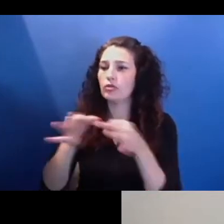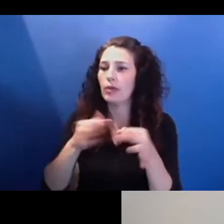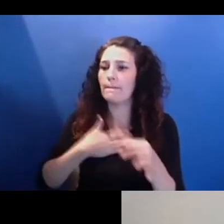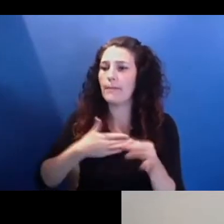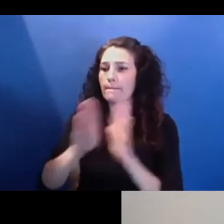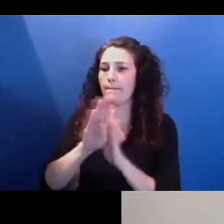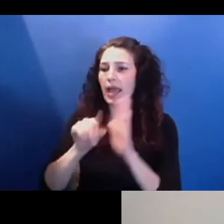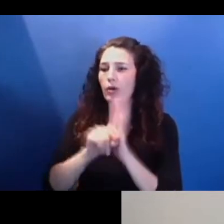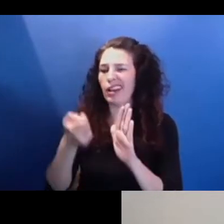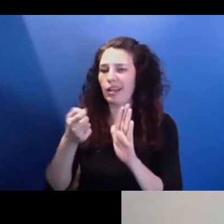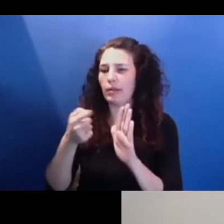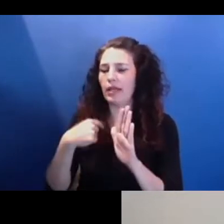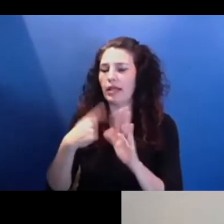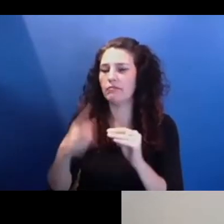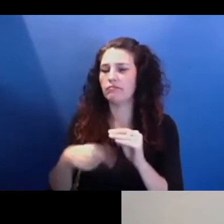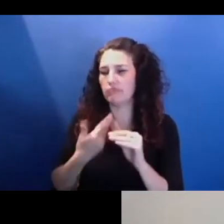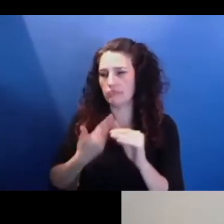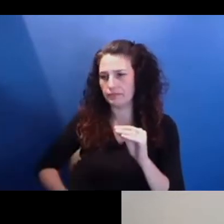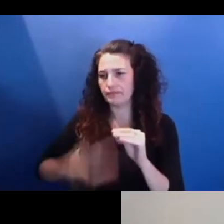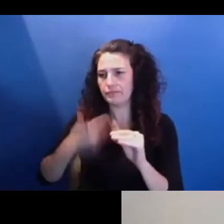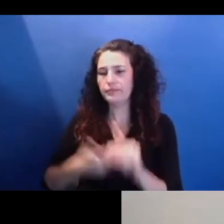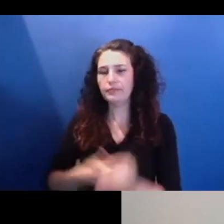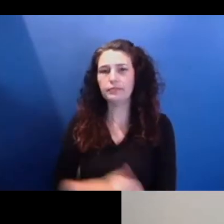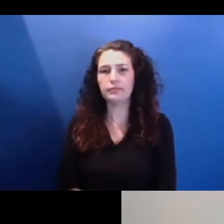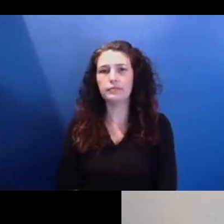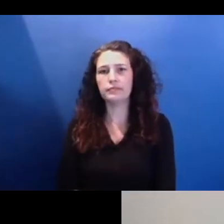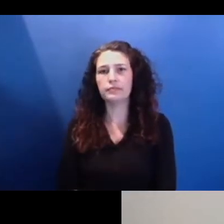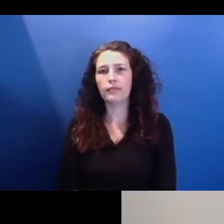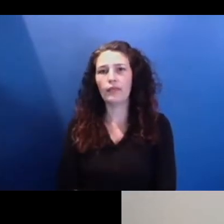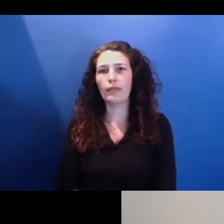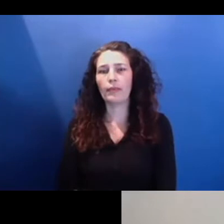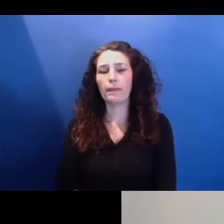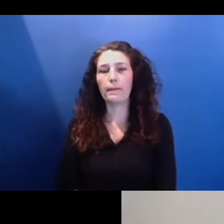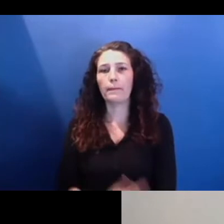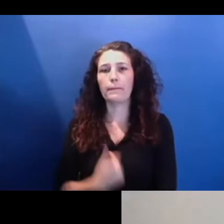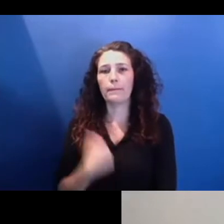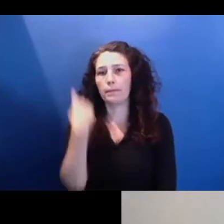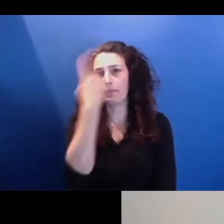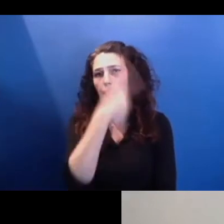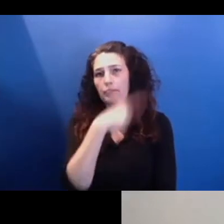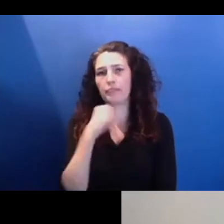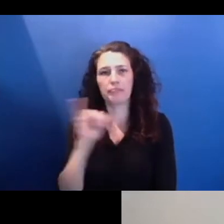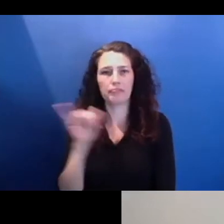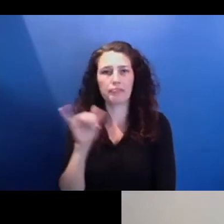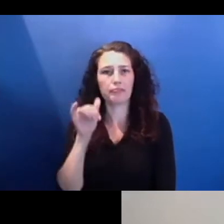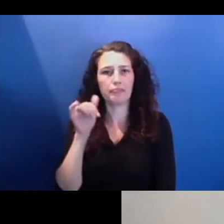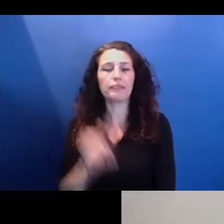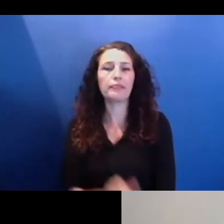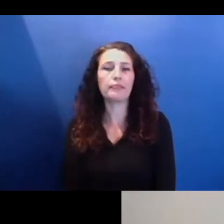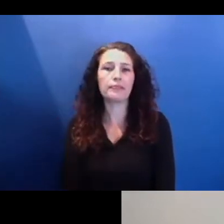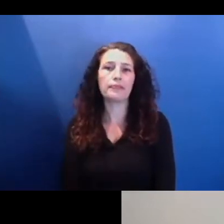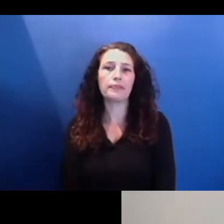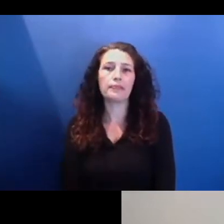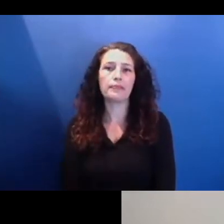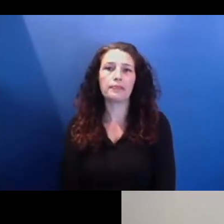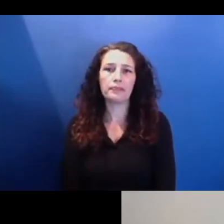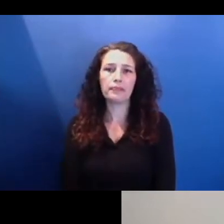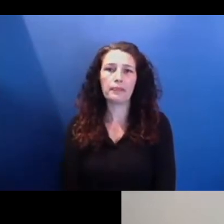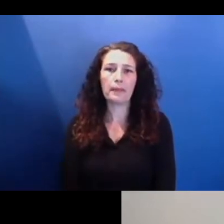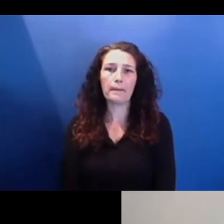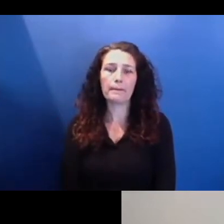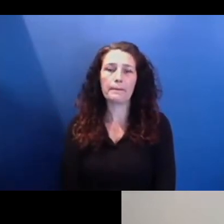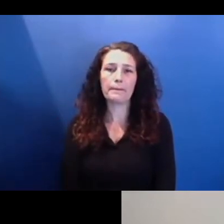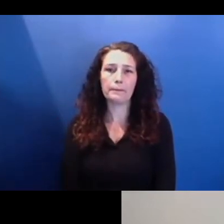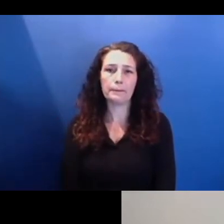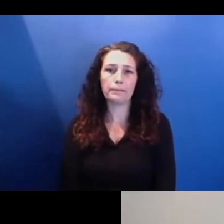bit, or where I am and what I look like. I have a light